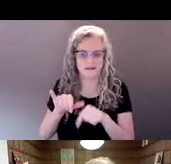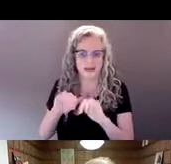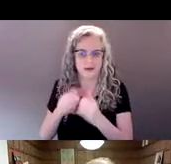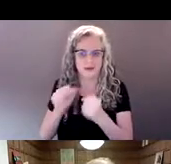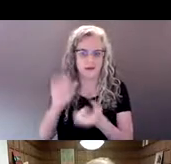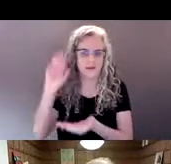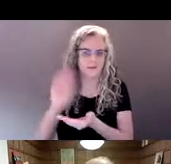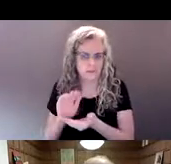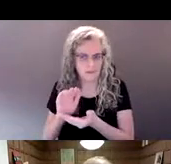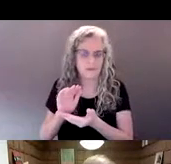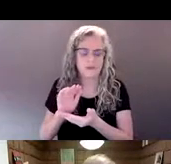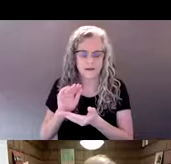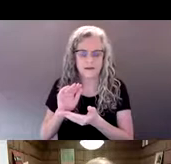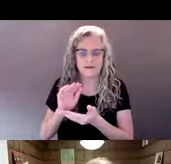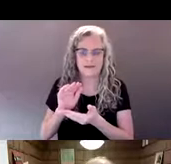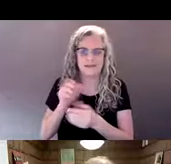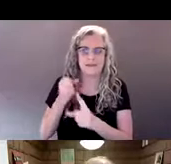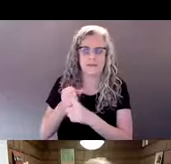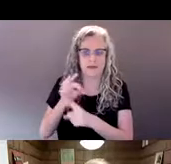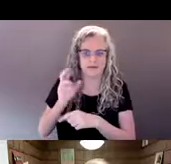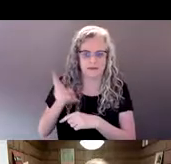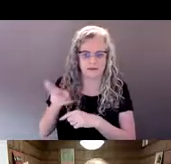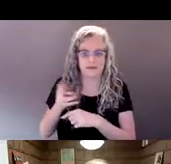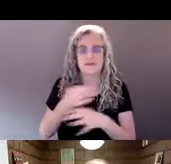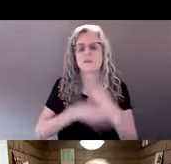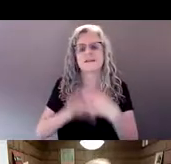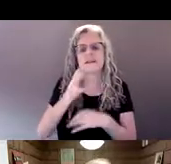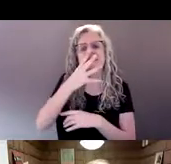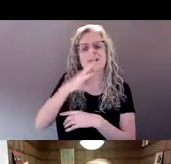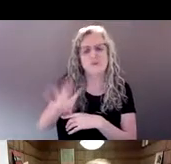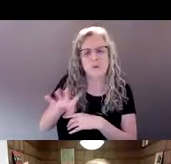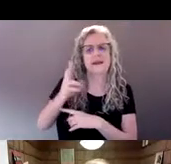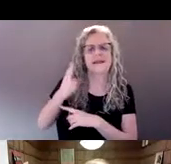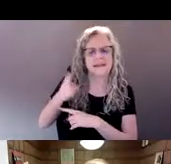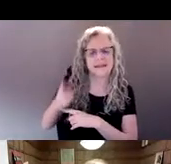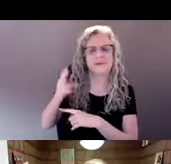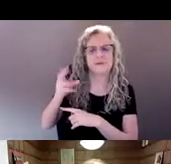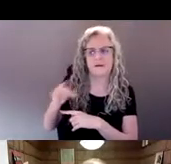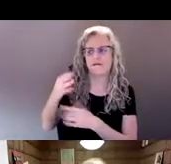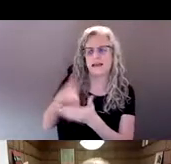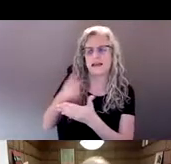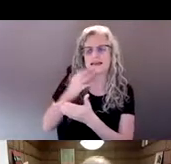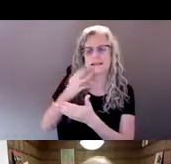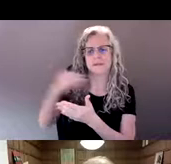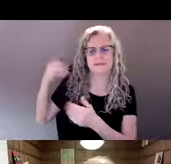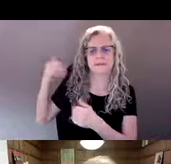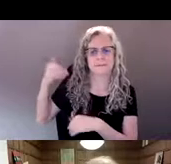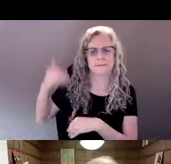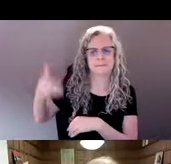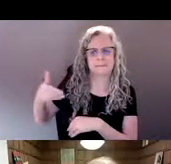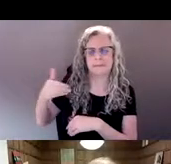history. So rather than dismissing histories of anti-Semitism's past as irrelevant to